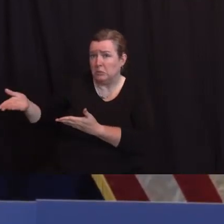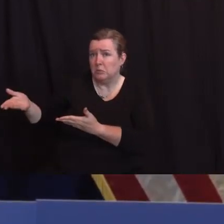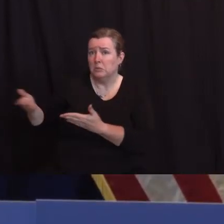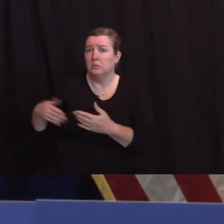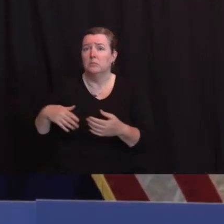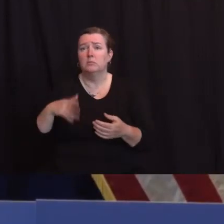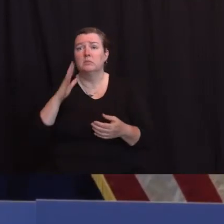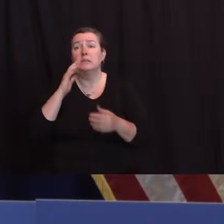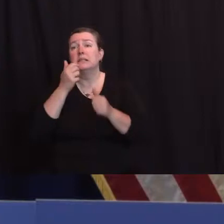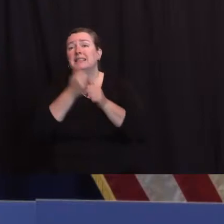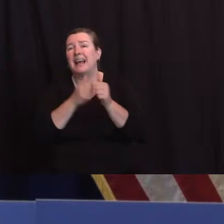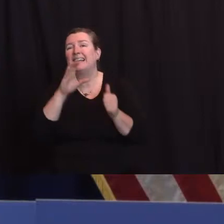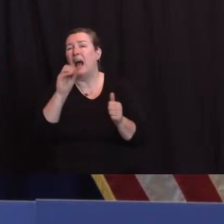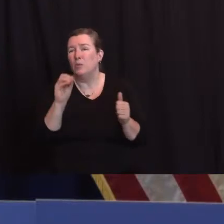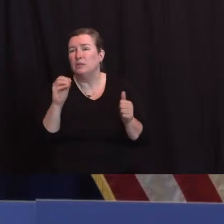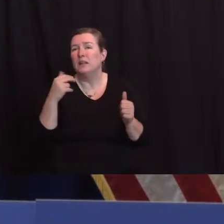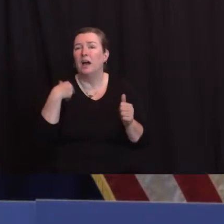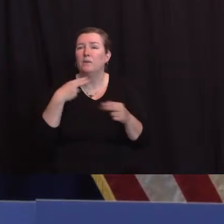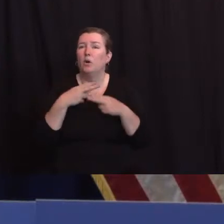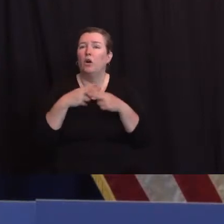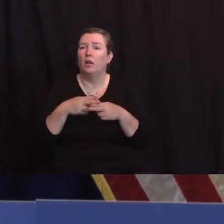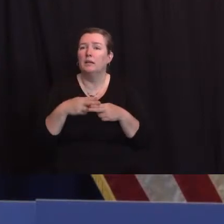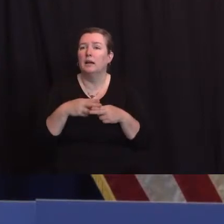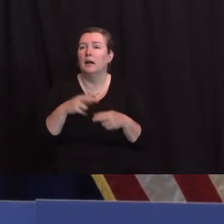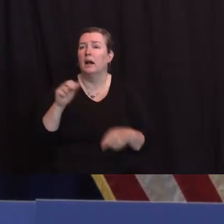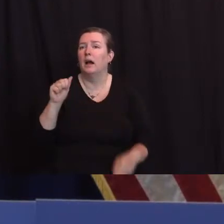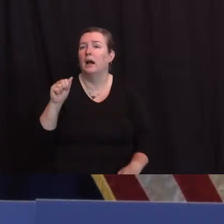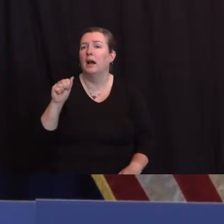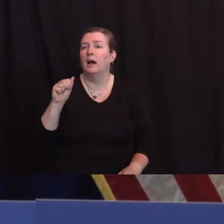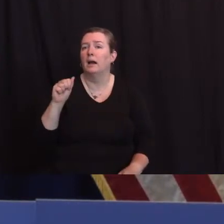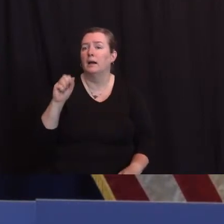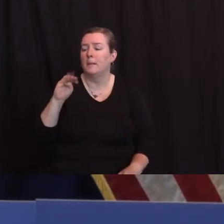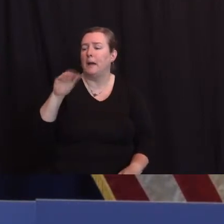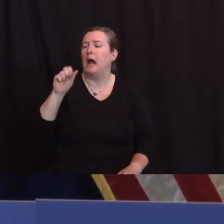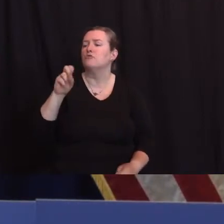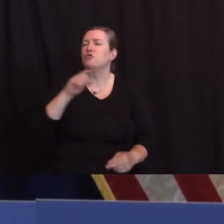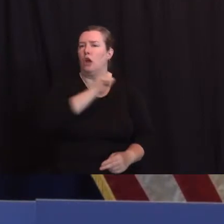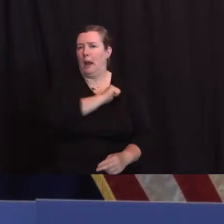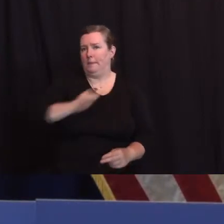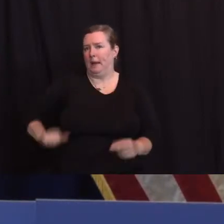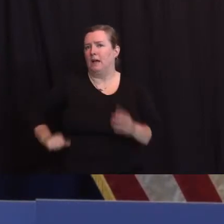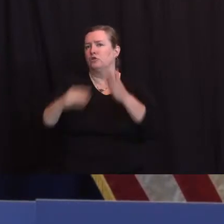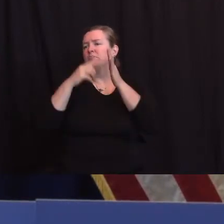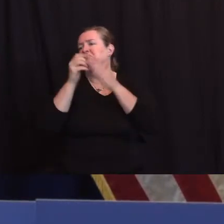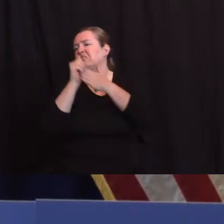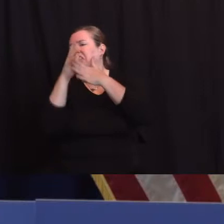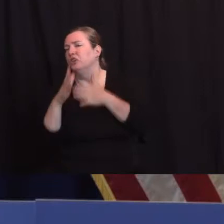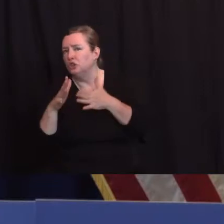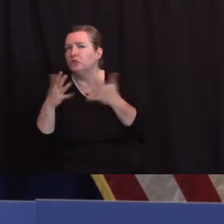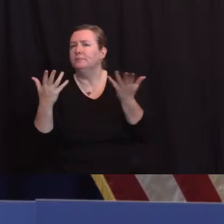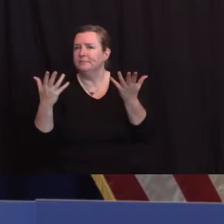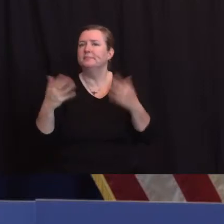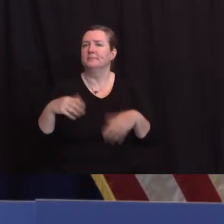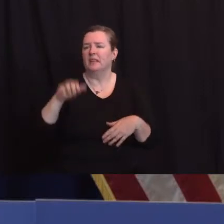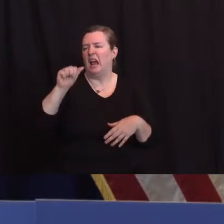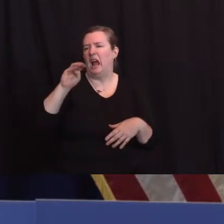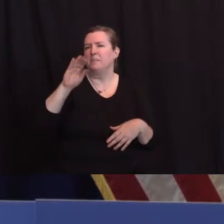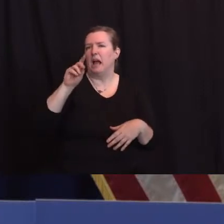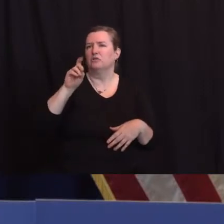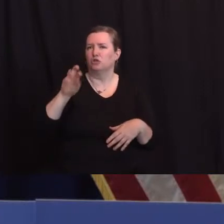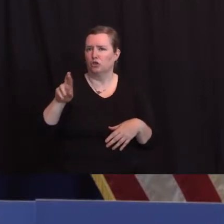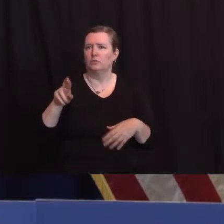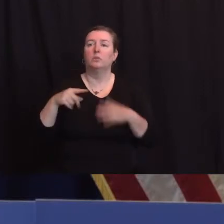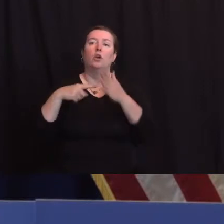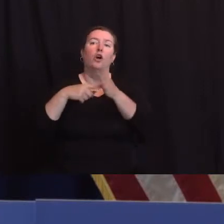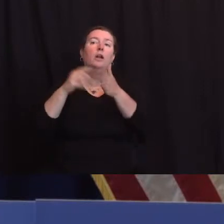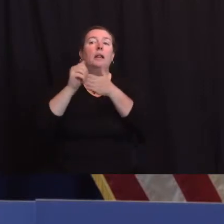have been in Lakewood for the last 2 weeks, and we're scheduling a meeting with all of the community leaders